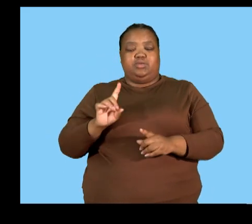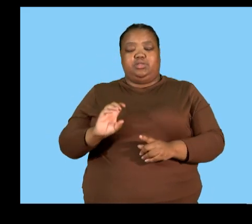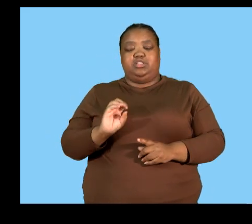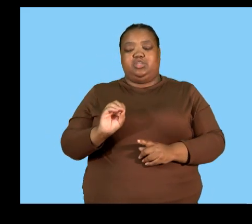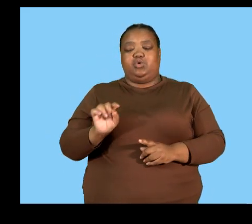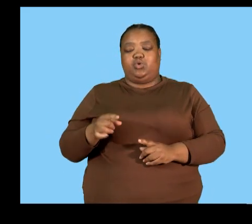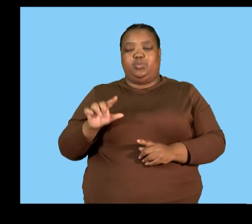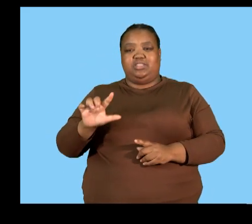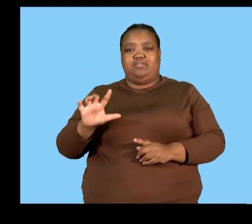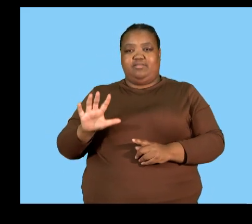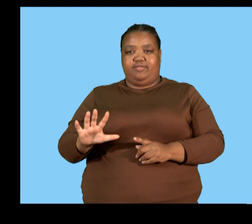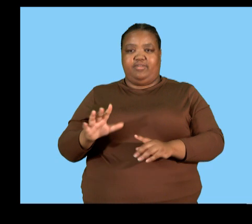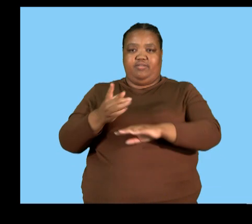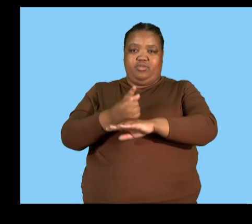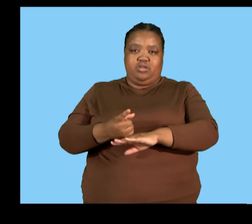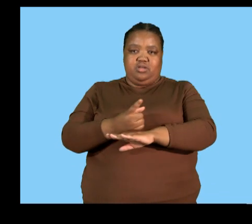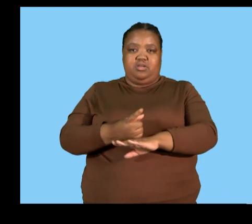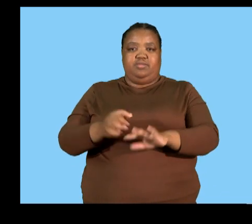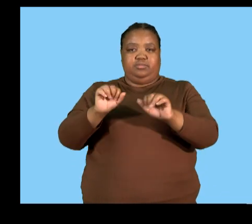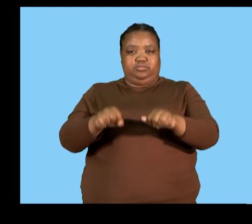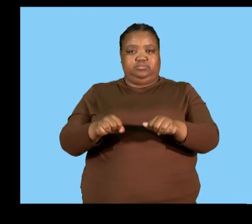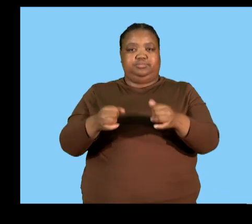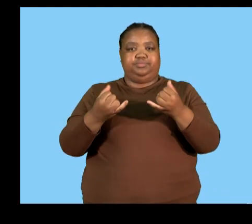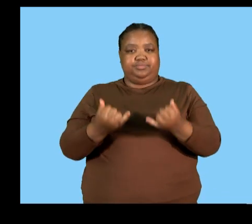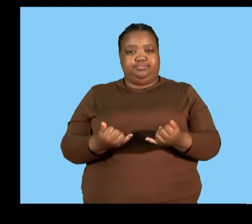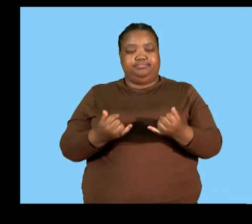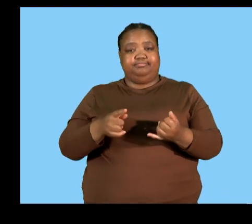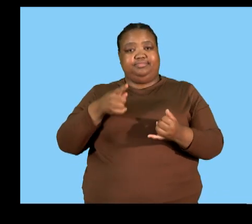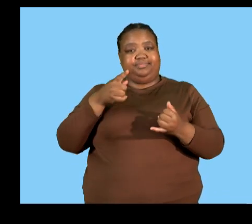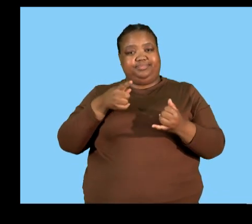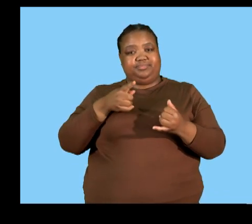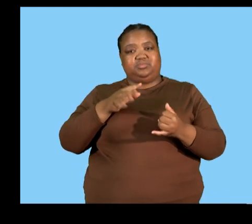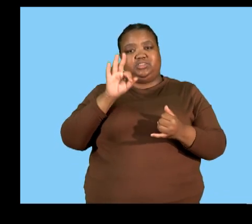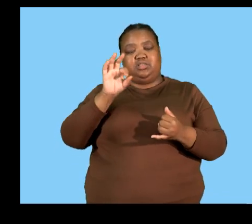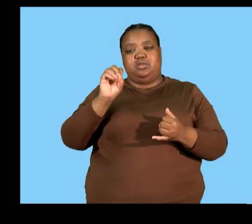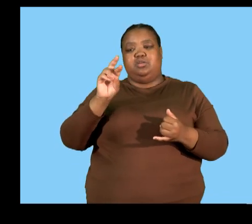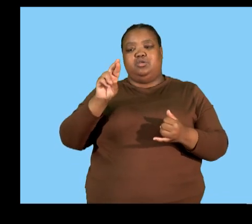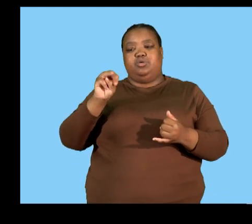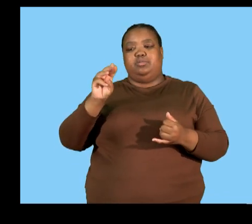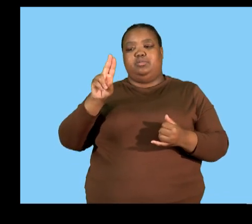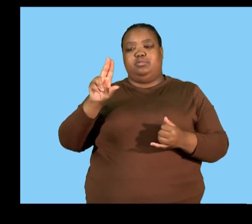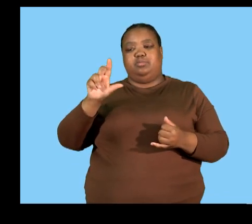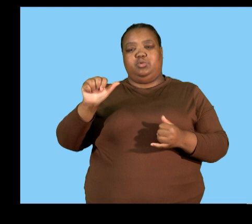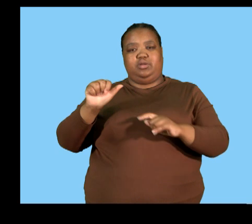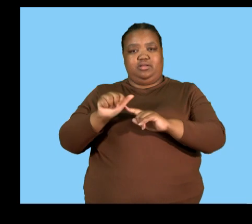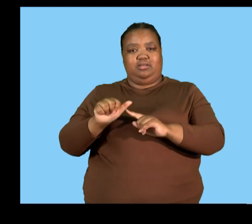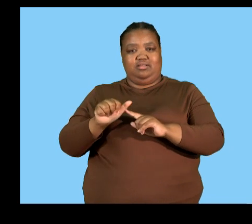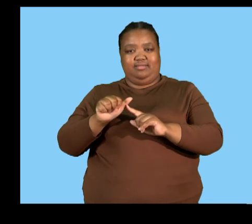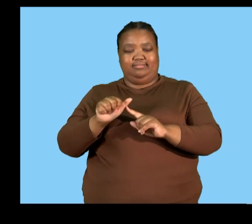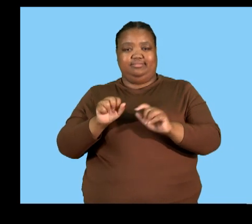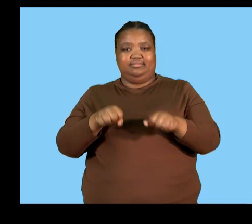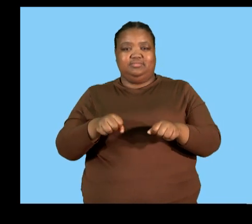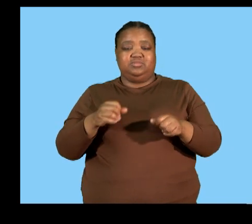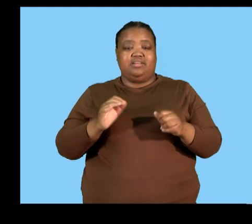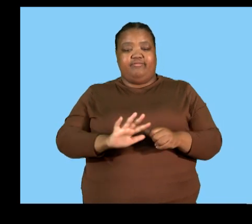0.75 hours. Then you go to your formula, you substitute. If this is the given formula, substituting your distance is going